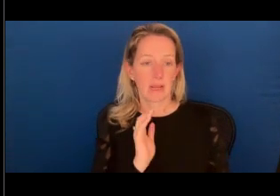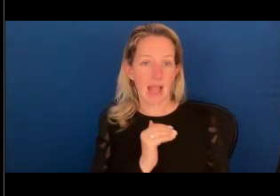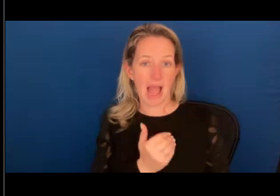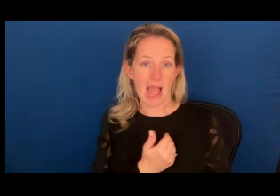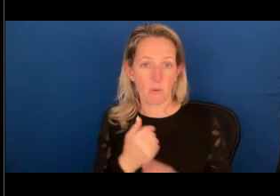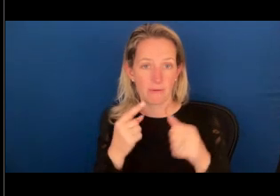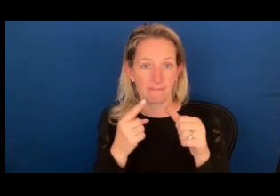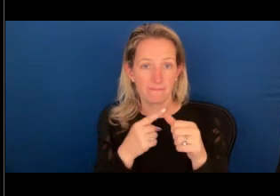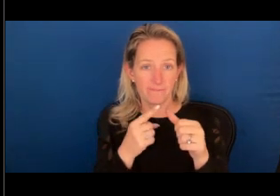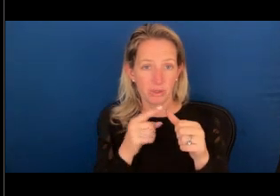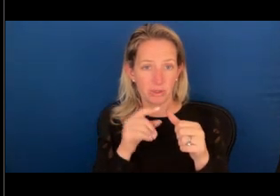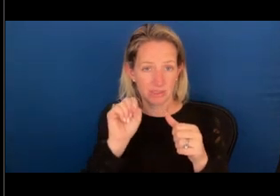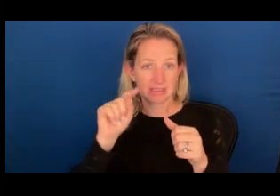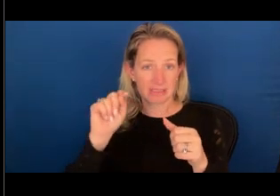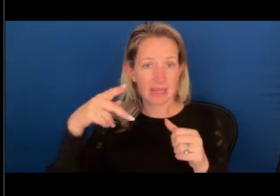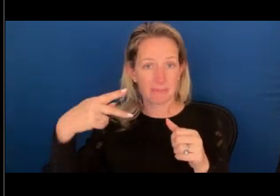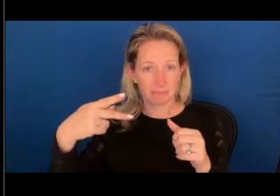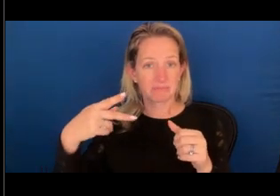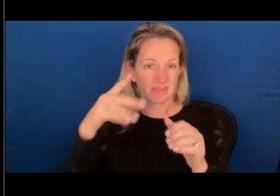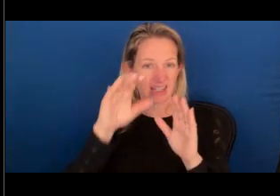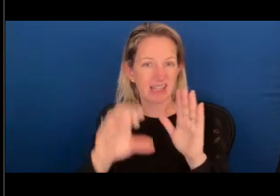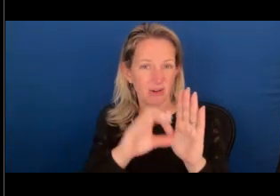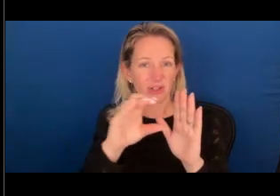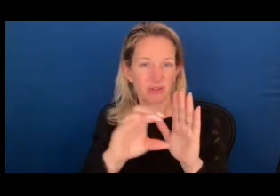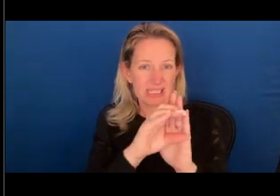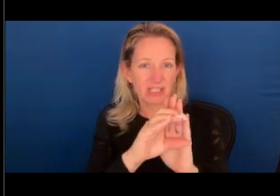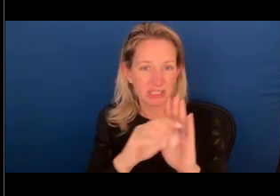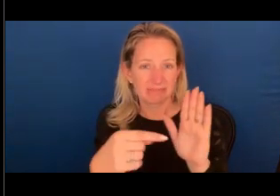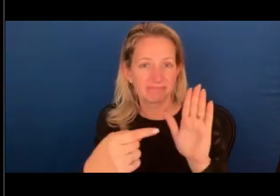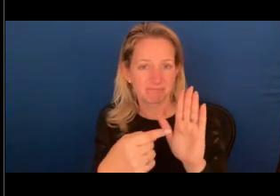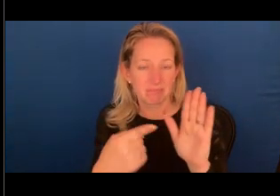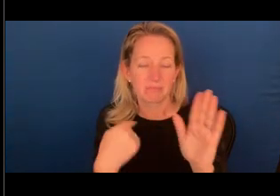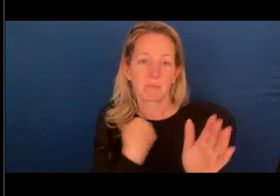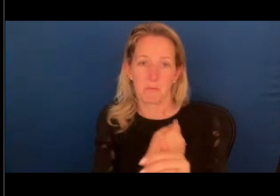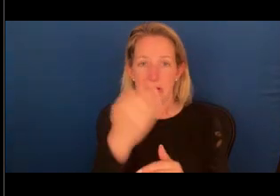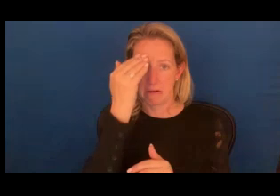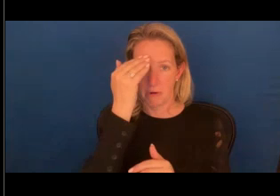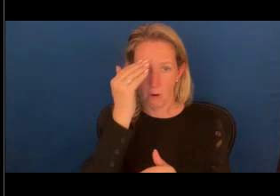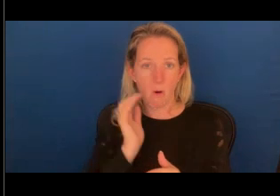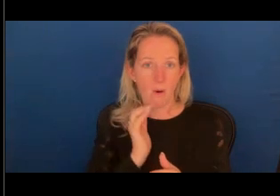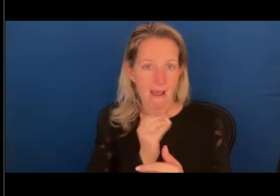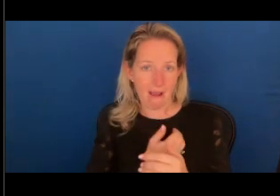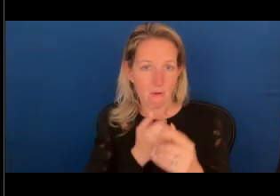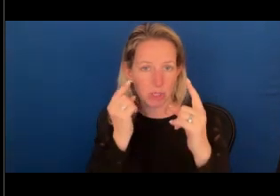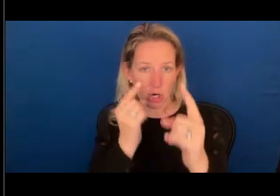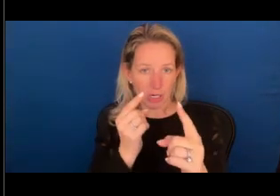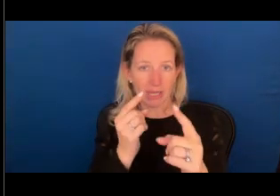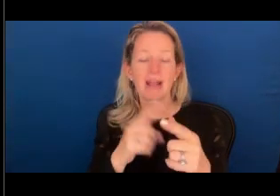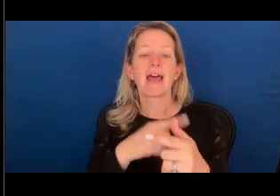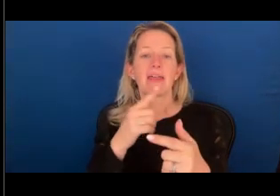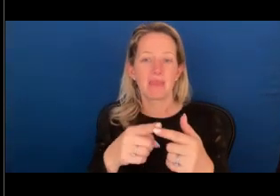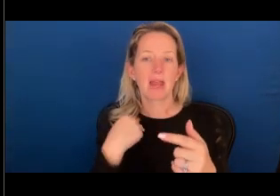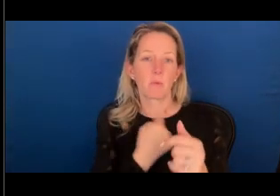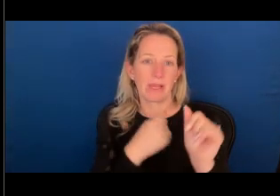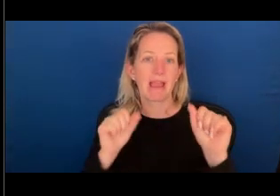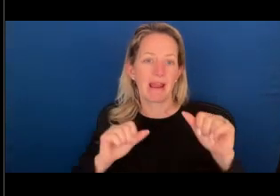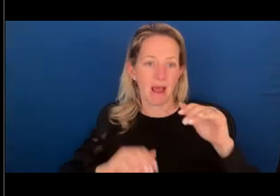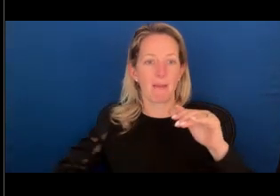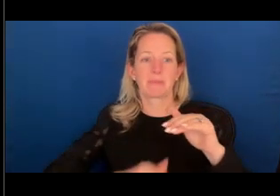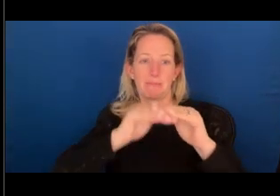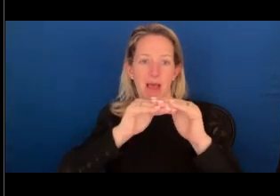kind of characterization, because once we know our target, then we can optimize our filter